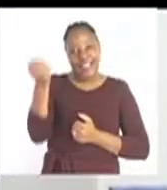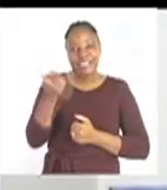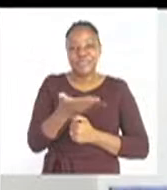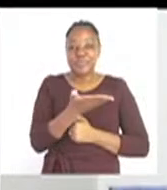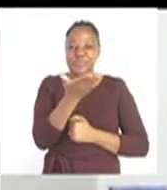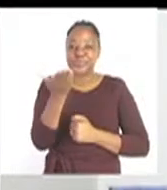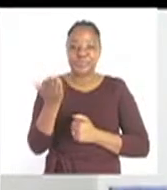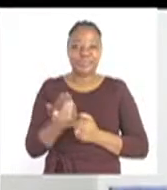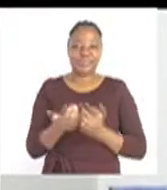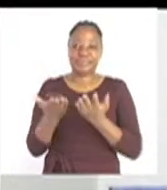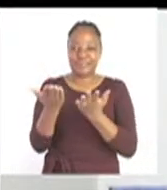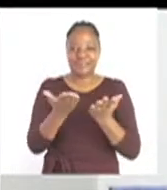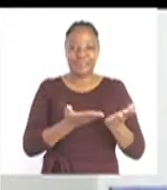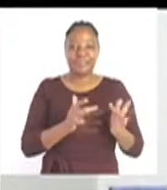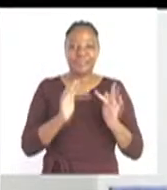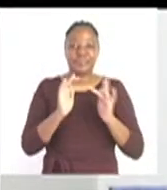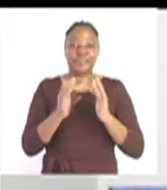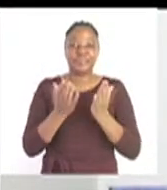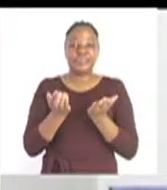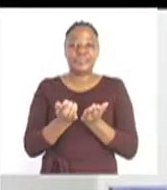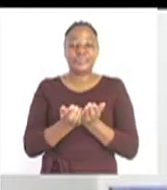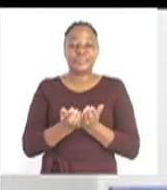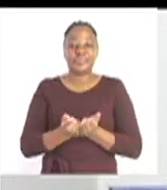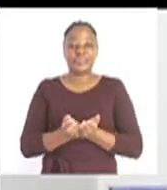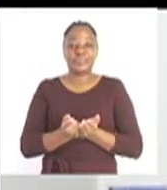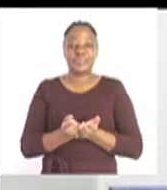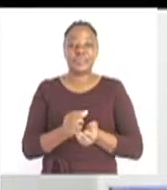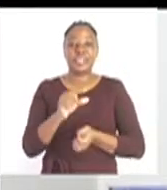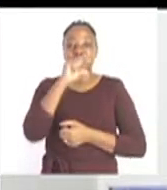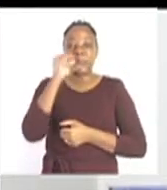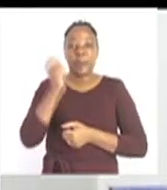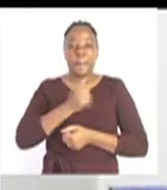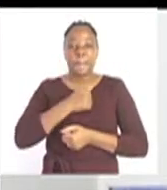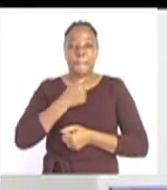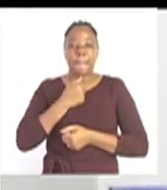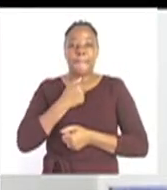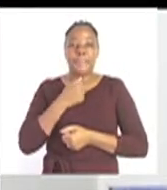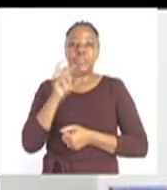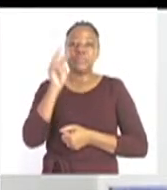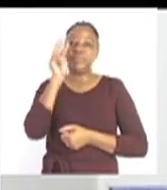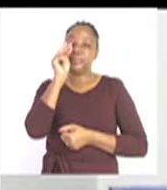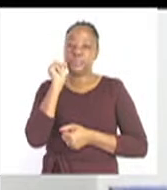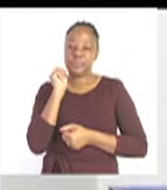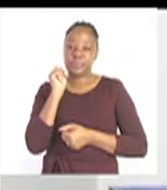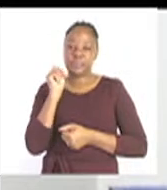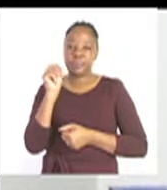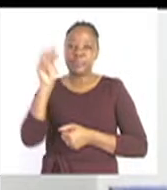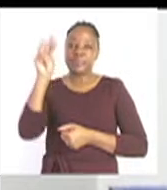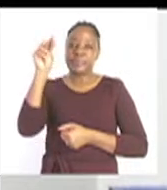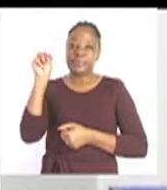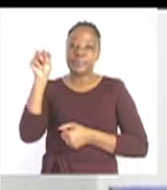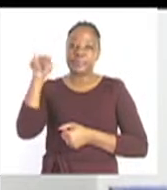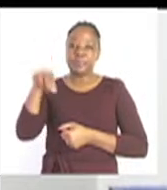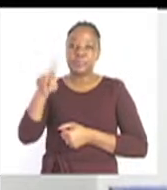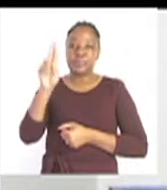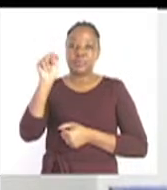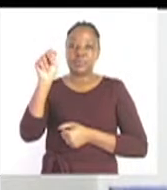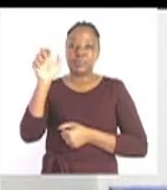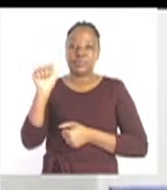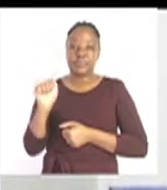Everyone, and welcome to my Zone Online School. My name is Teacher